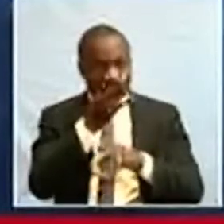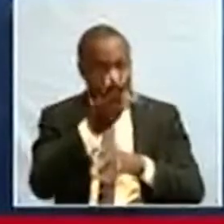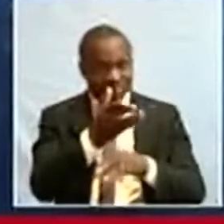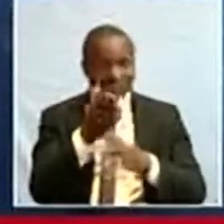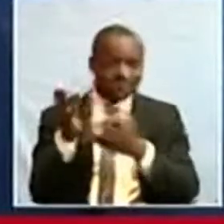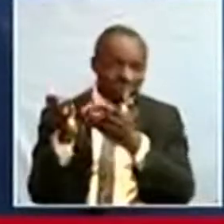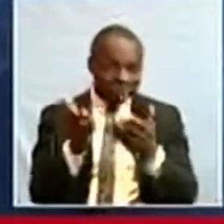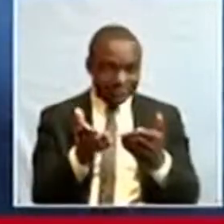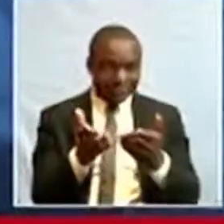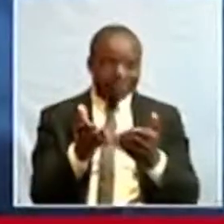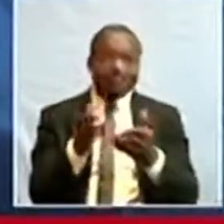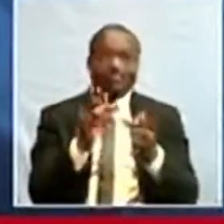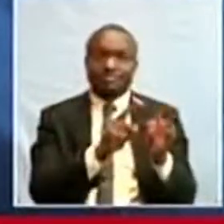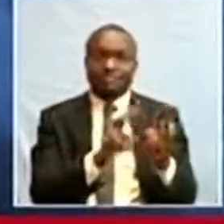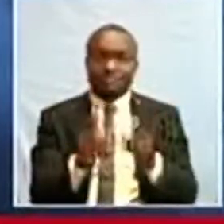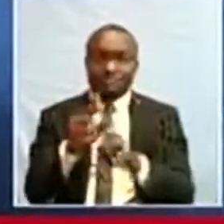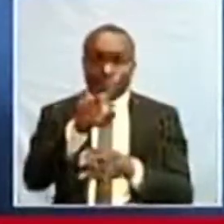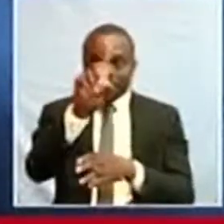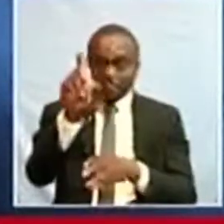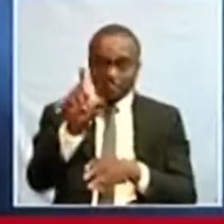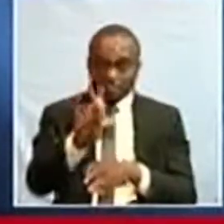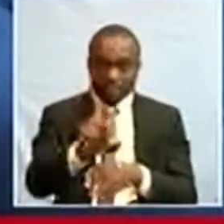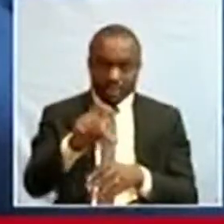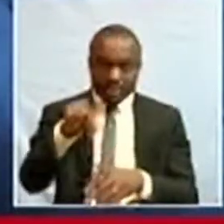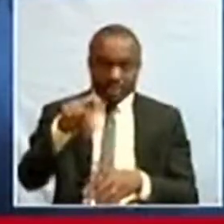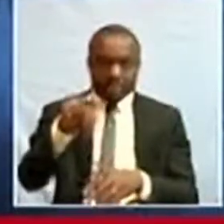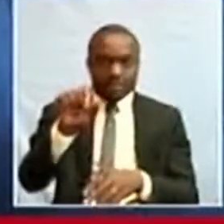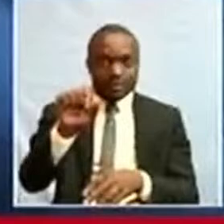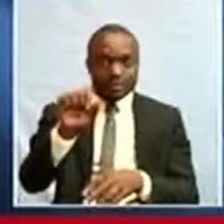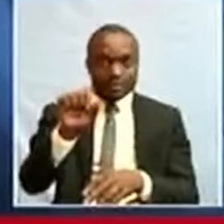PS can respond to those questions.